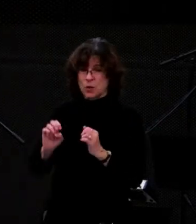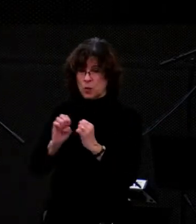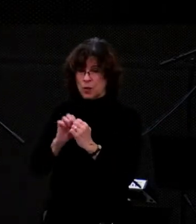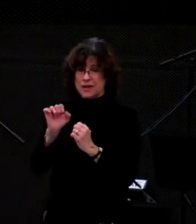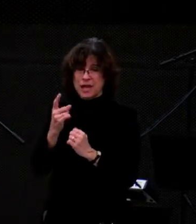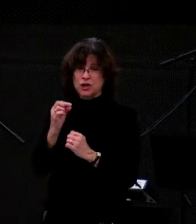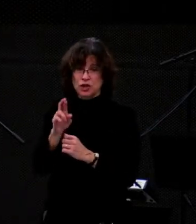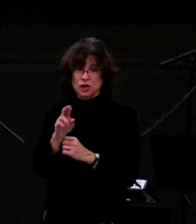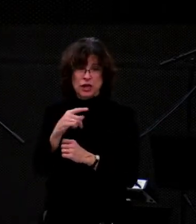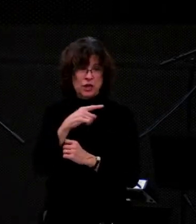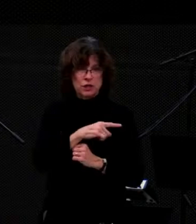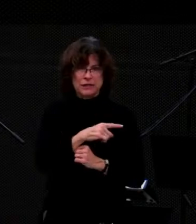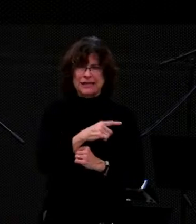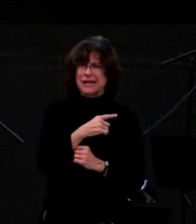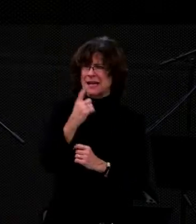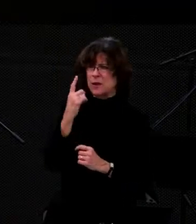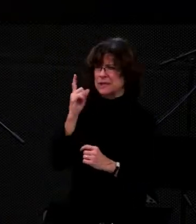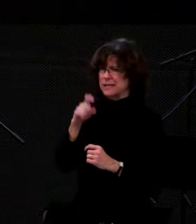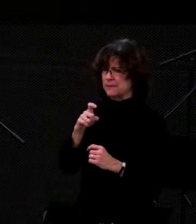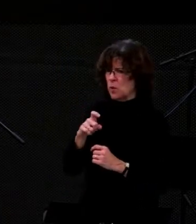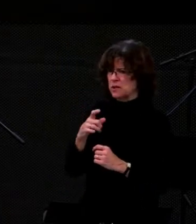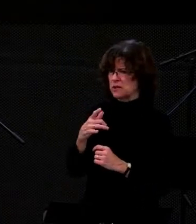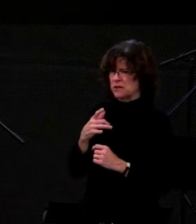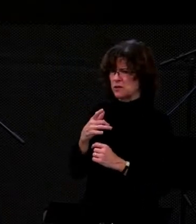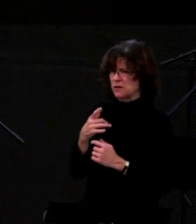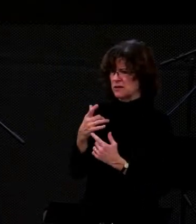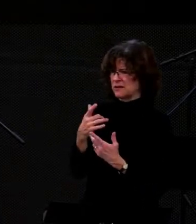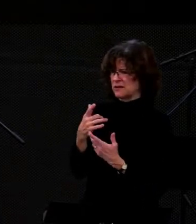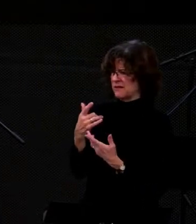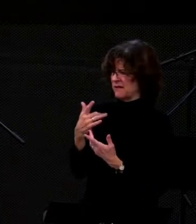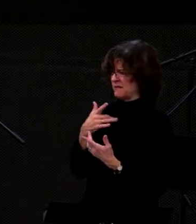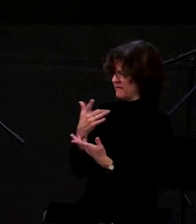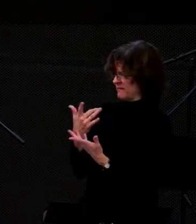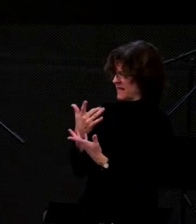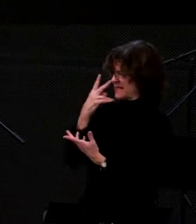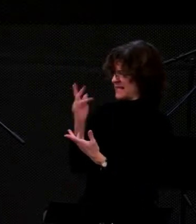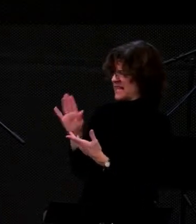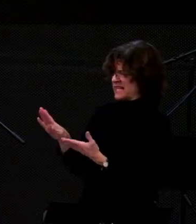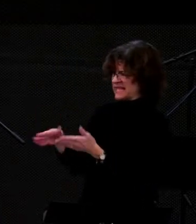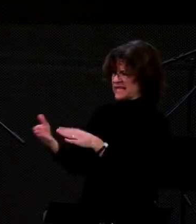have been dead by now. And this is what happens.